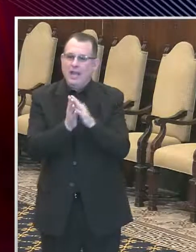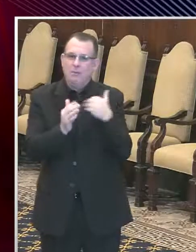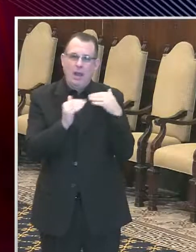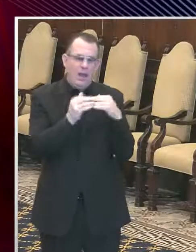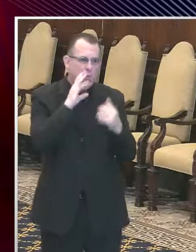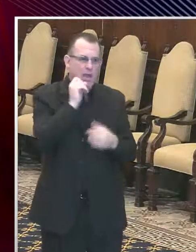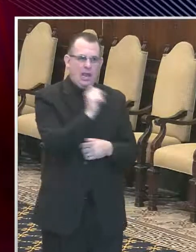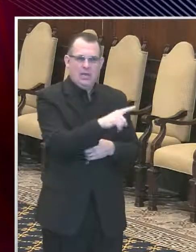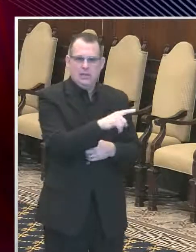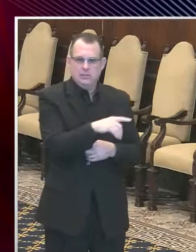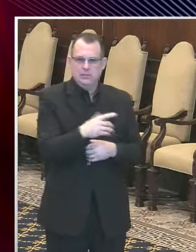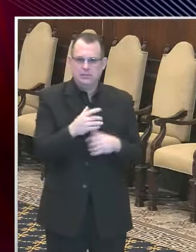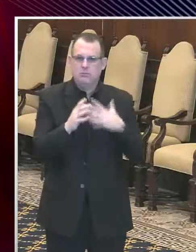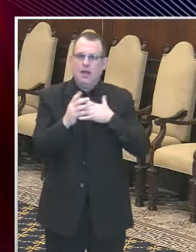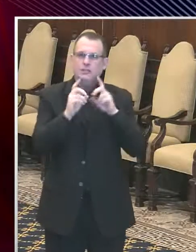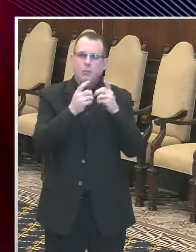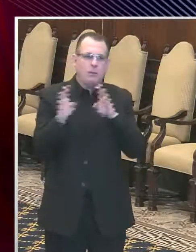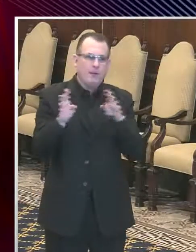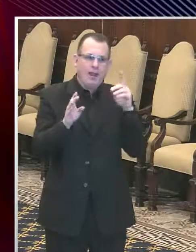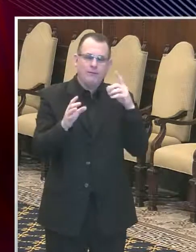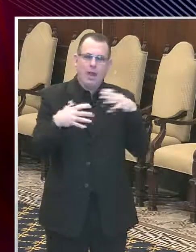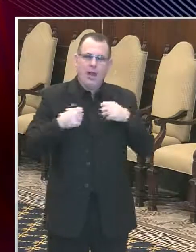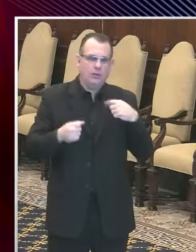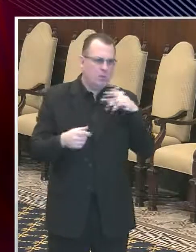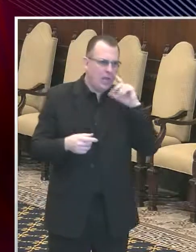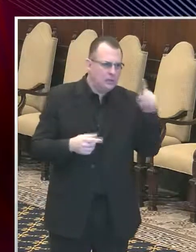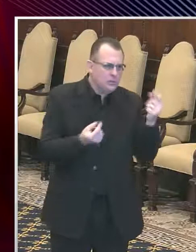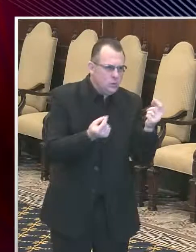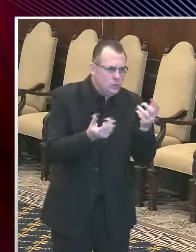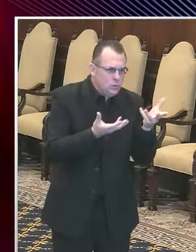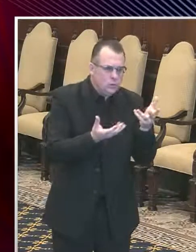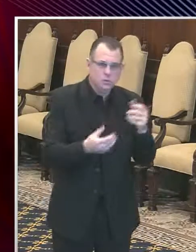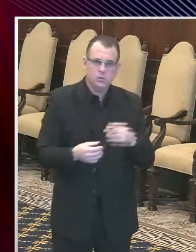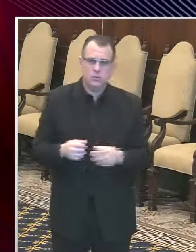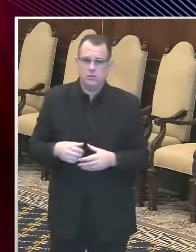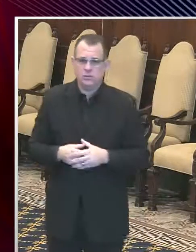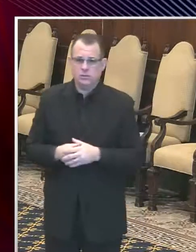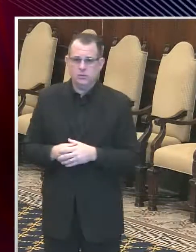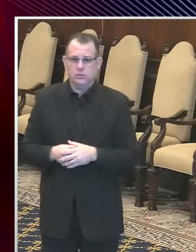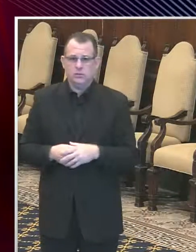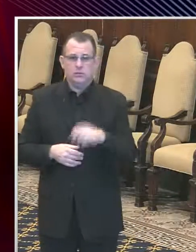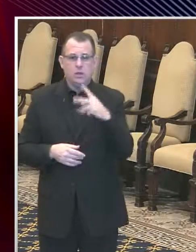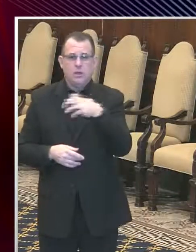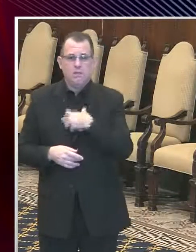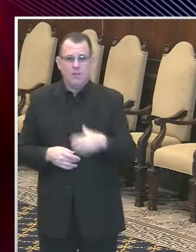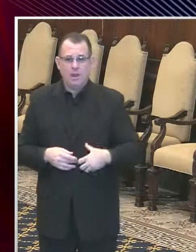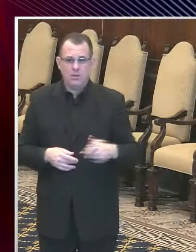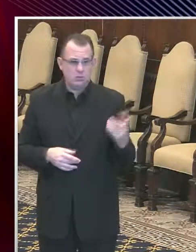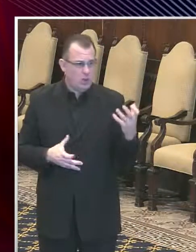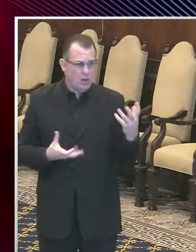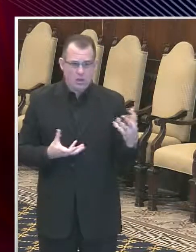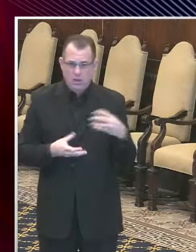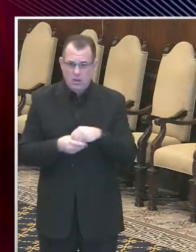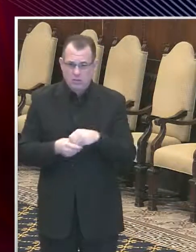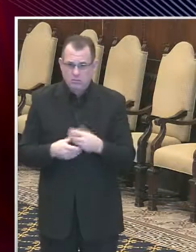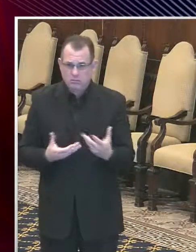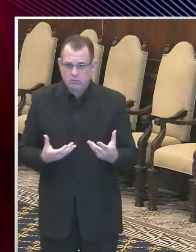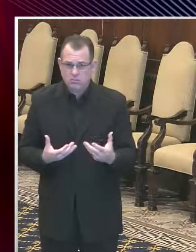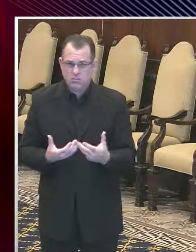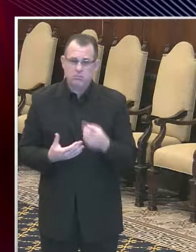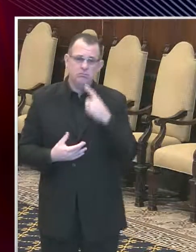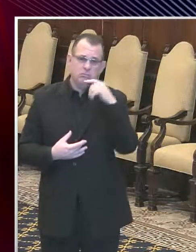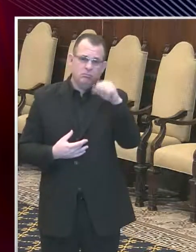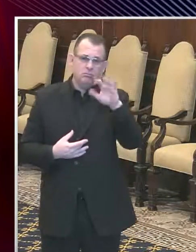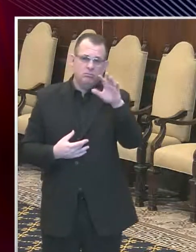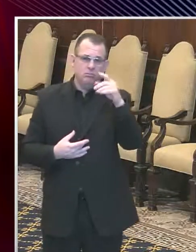of the Department of Behavioral Health. Okay. And Mayor Kenny, would you like to add anything to that? Yeah, I mean, obviously, I